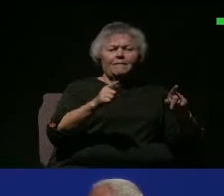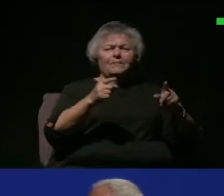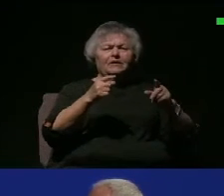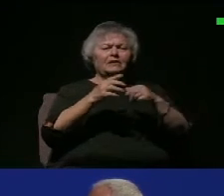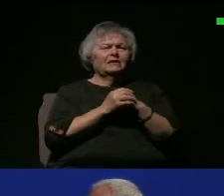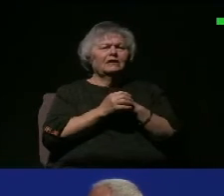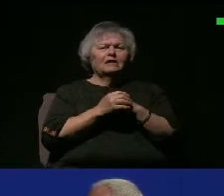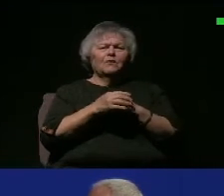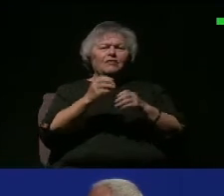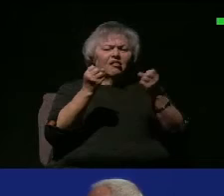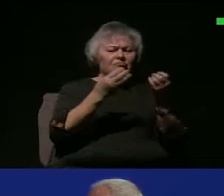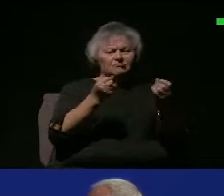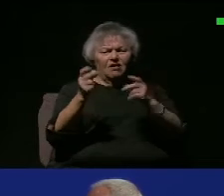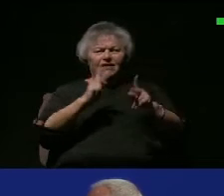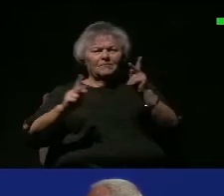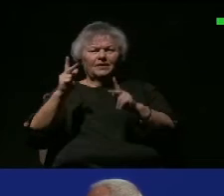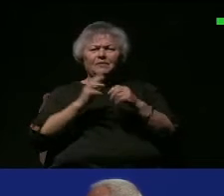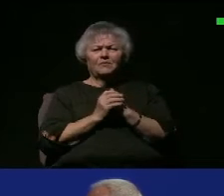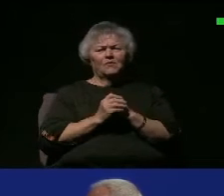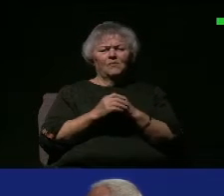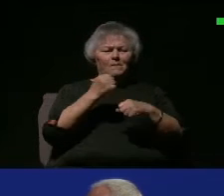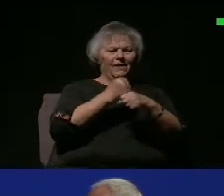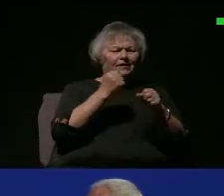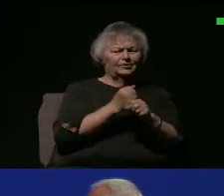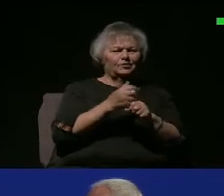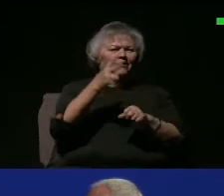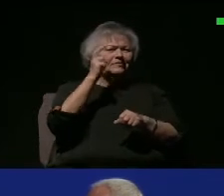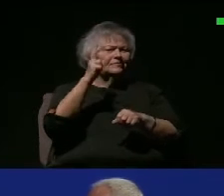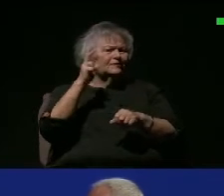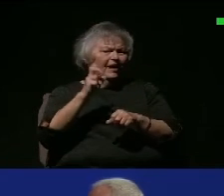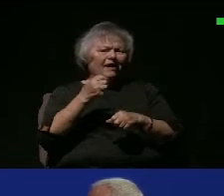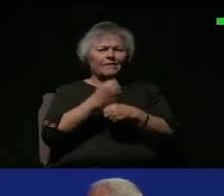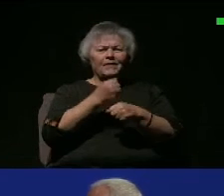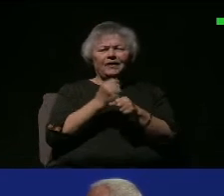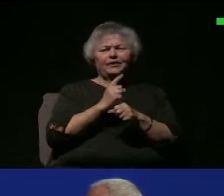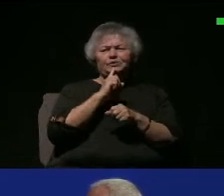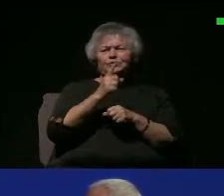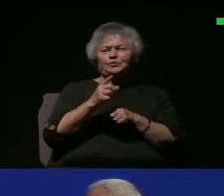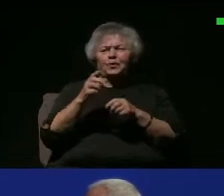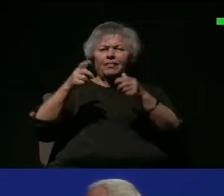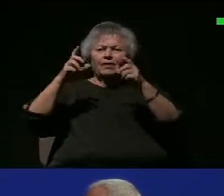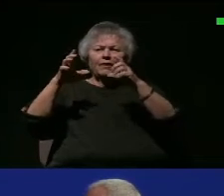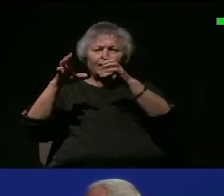cameras. They're back there making sure the sound is right. They're directing us.